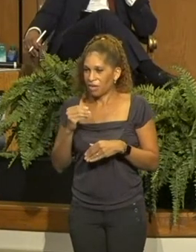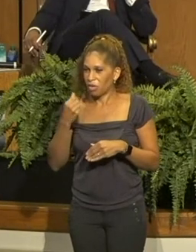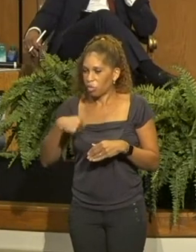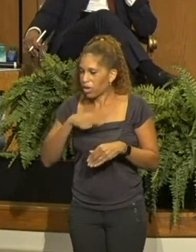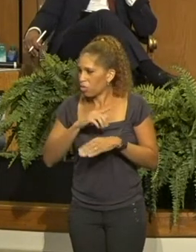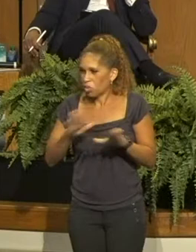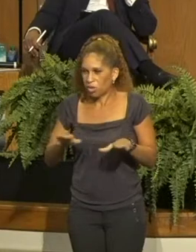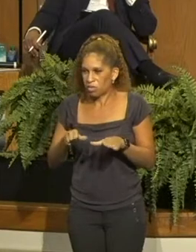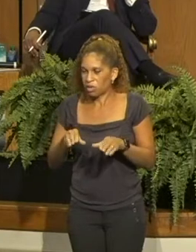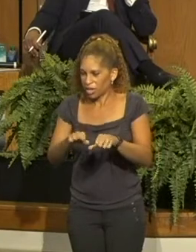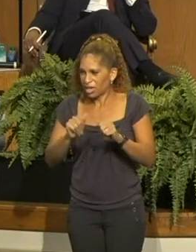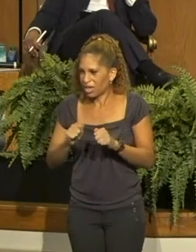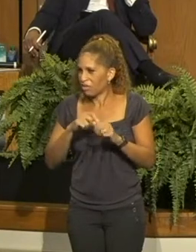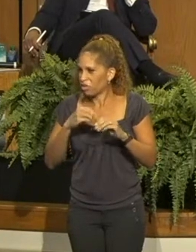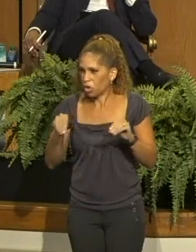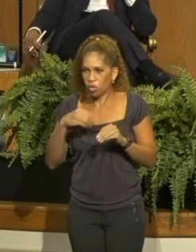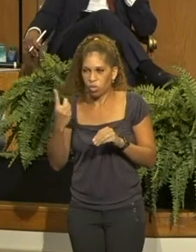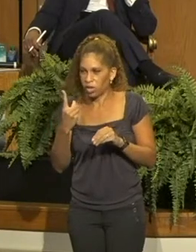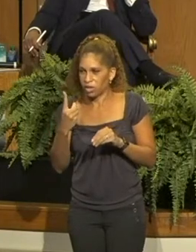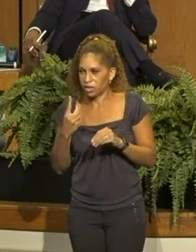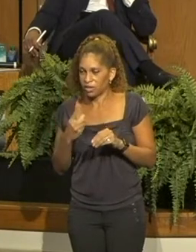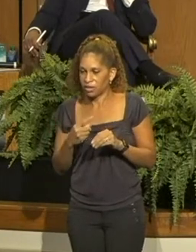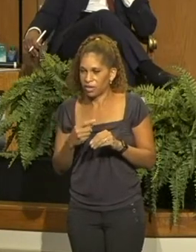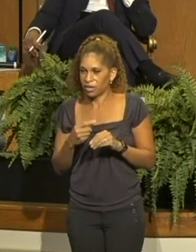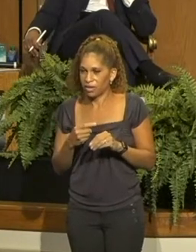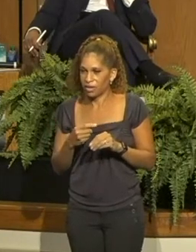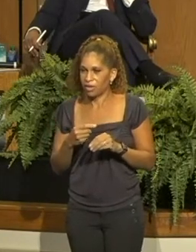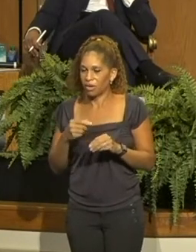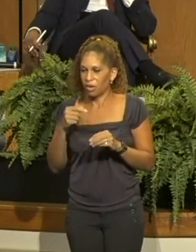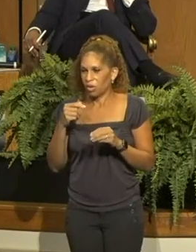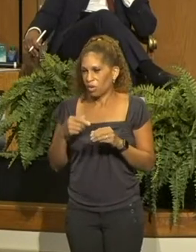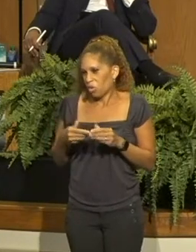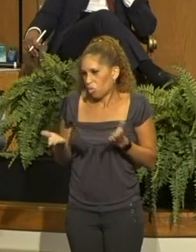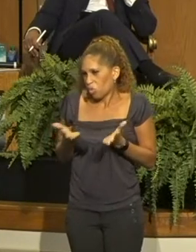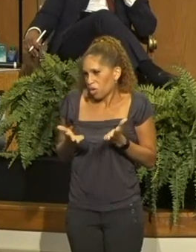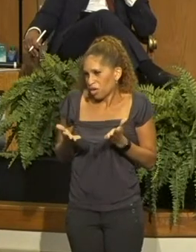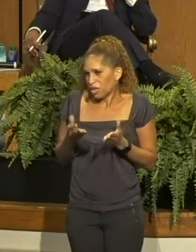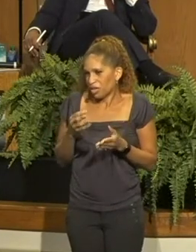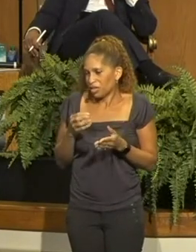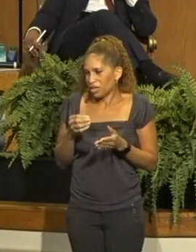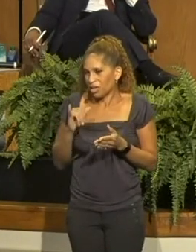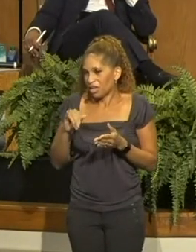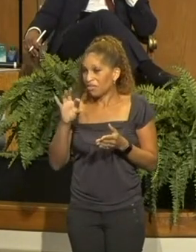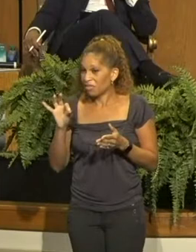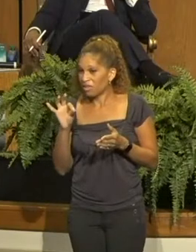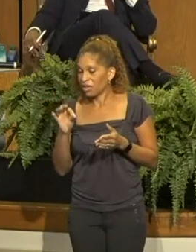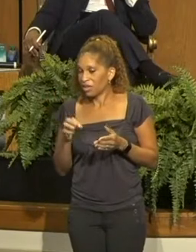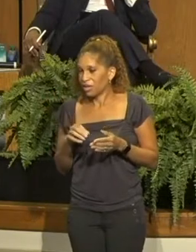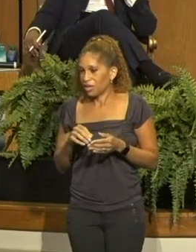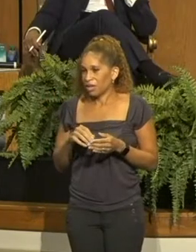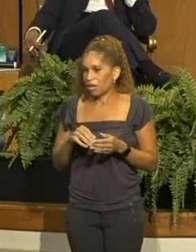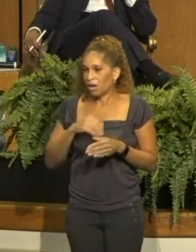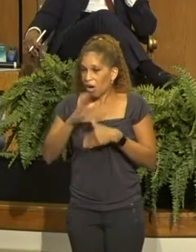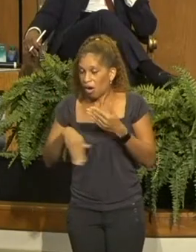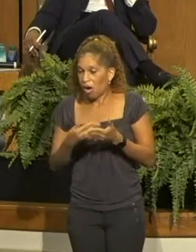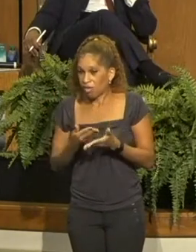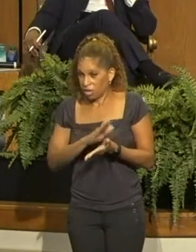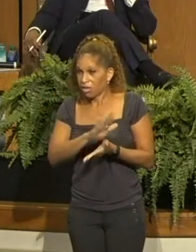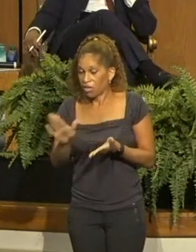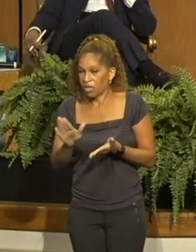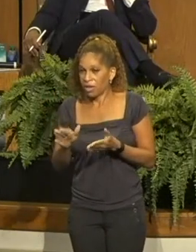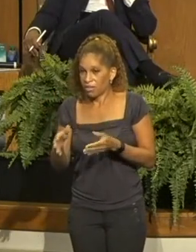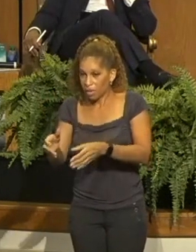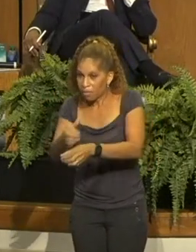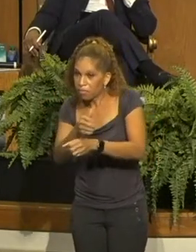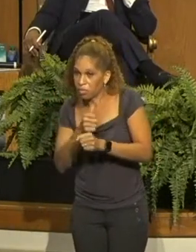pulled themselves, each one of them, over to the edge of the well? And then when the angel came once a